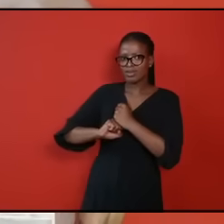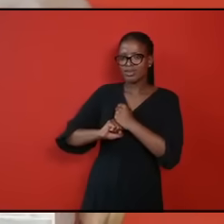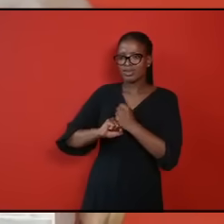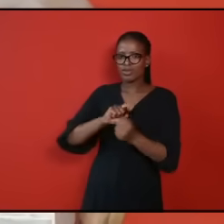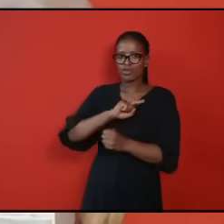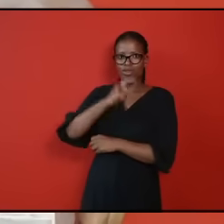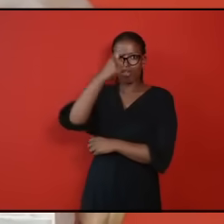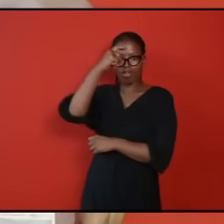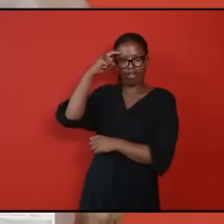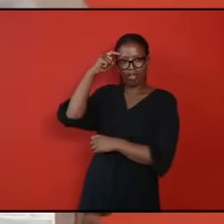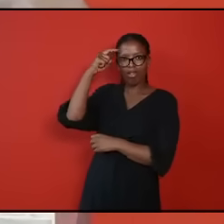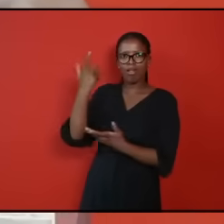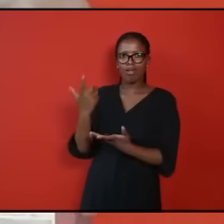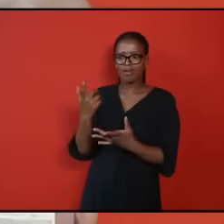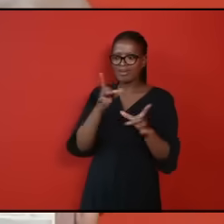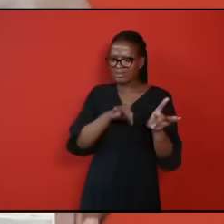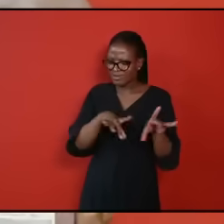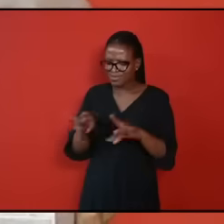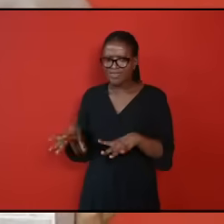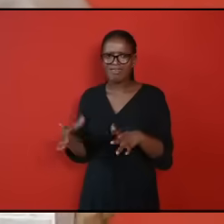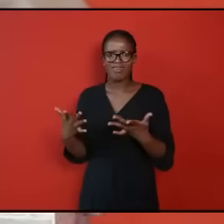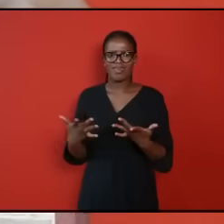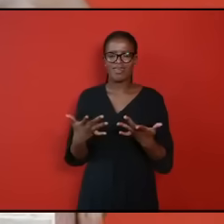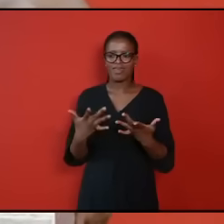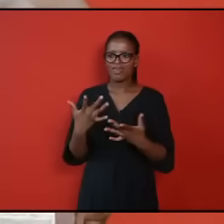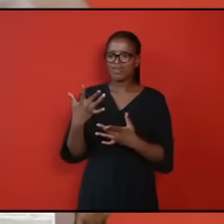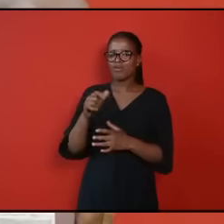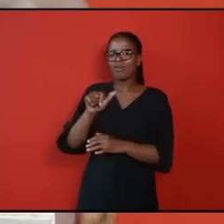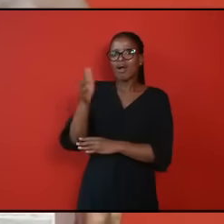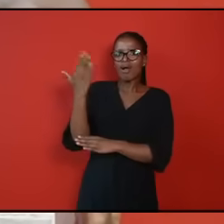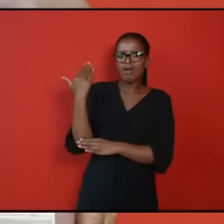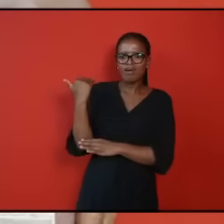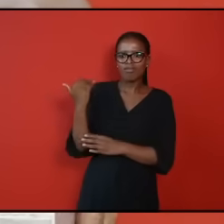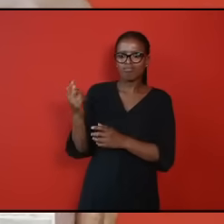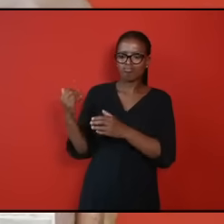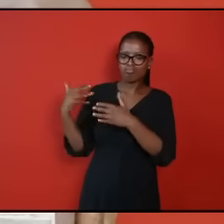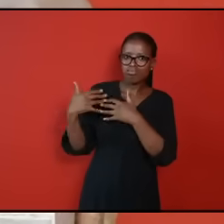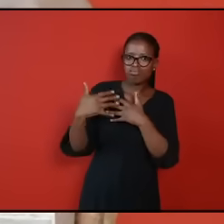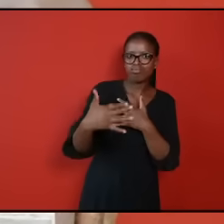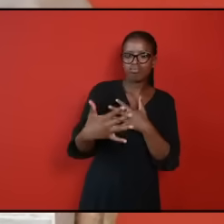drunk. He's suffering from the sins of the incumbency,